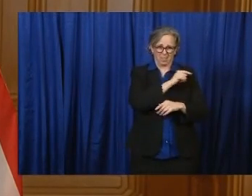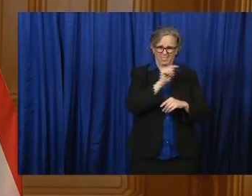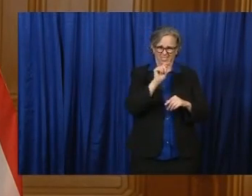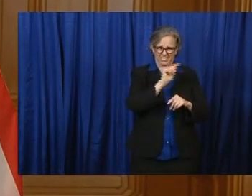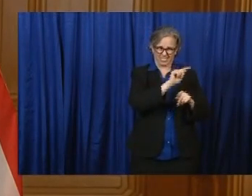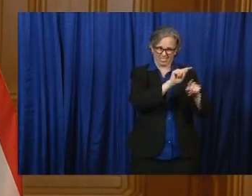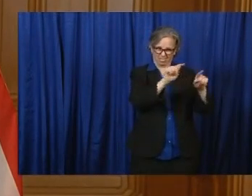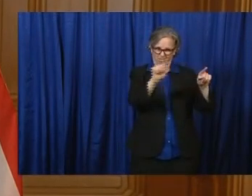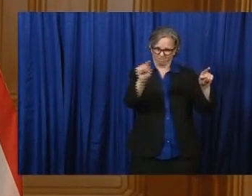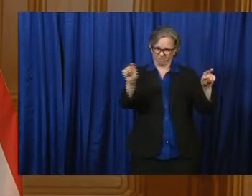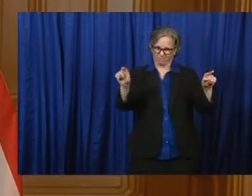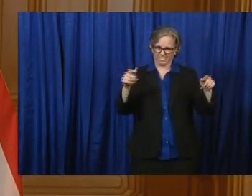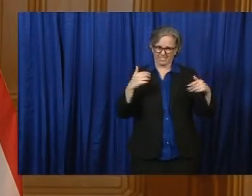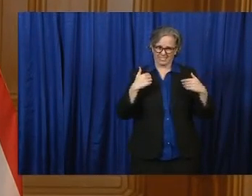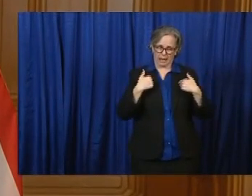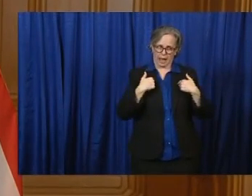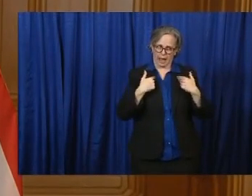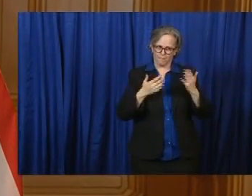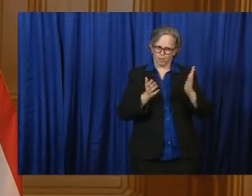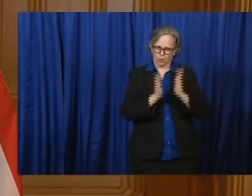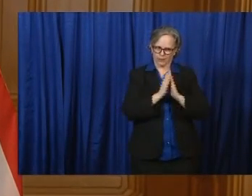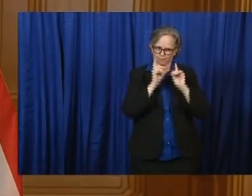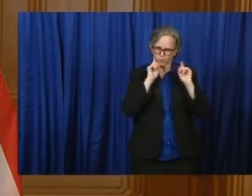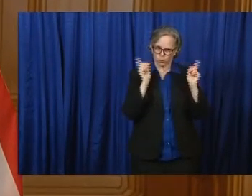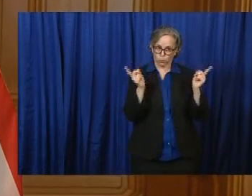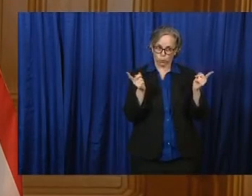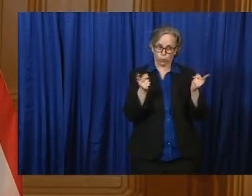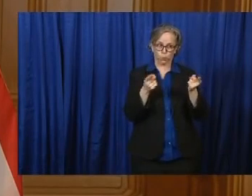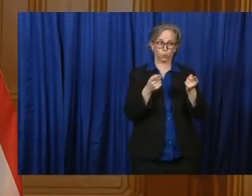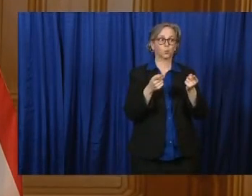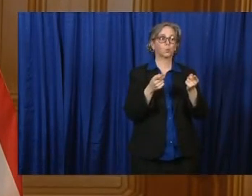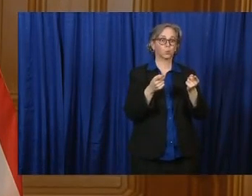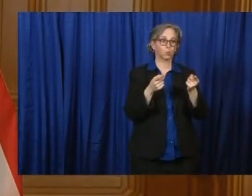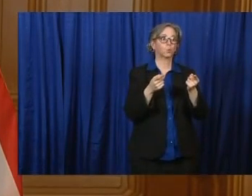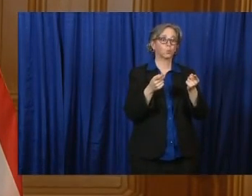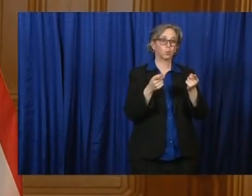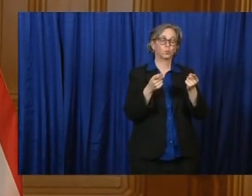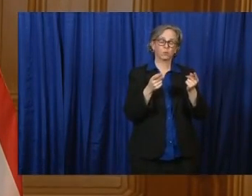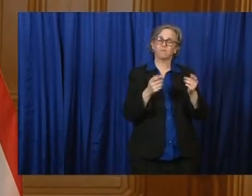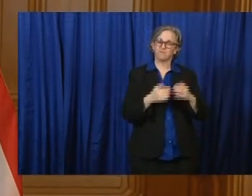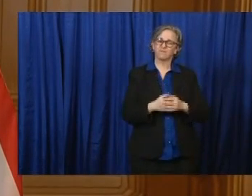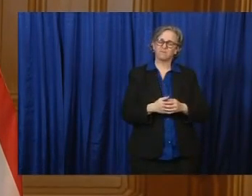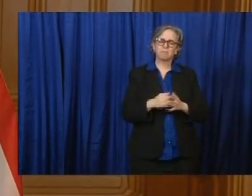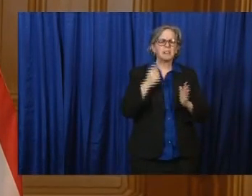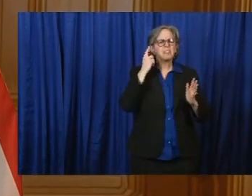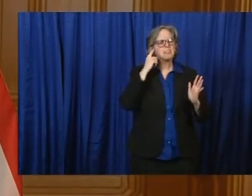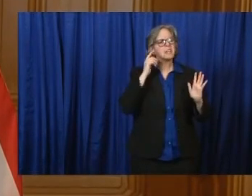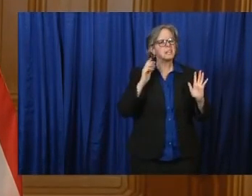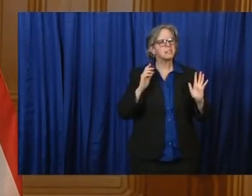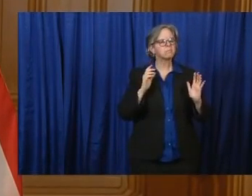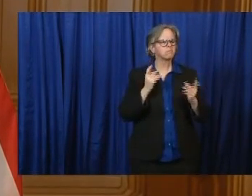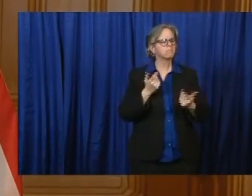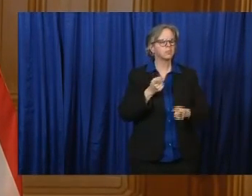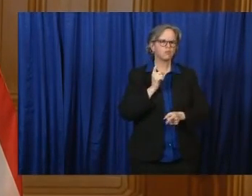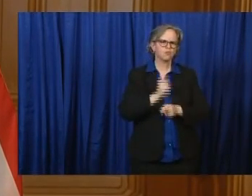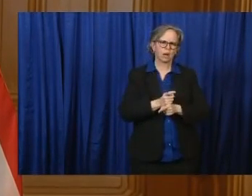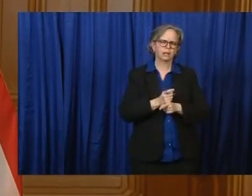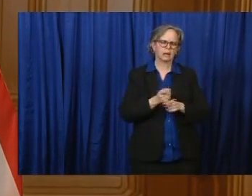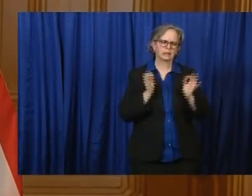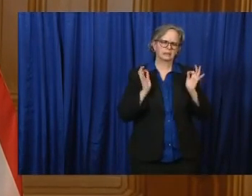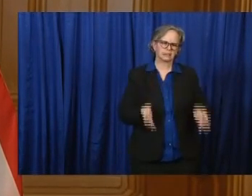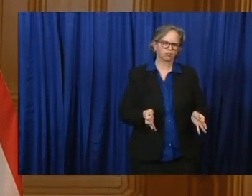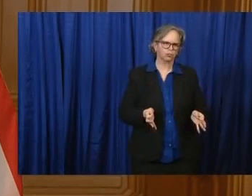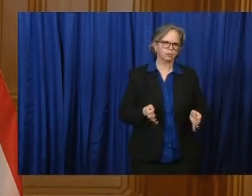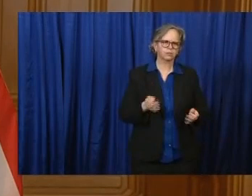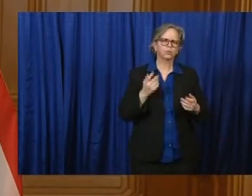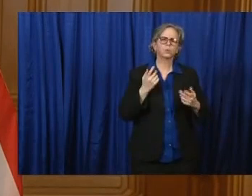request, and it's a request that I think is clearly the right thing to do. It's going to get you better